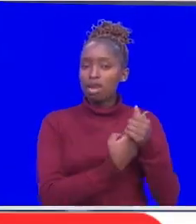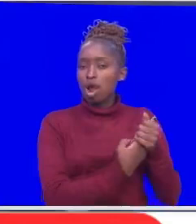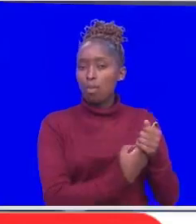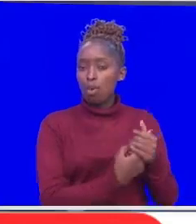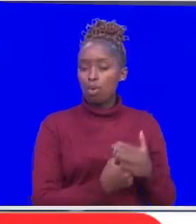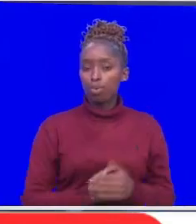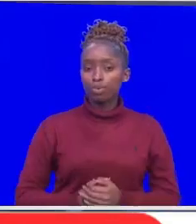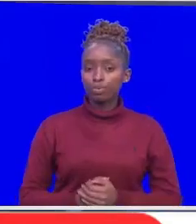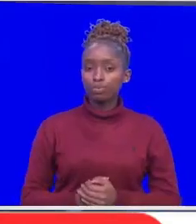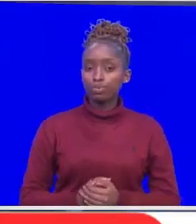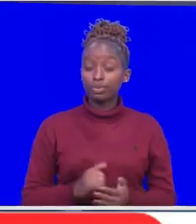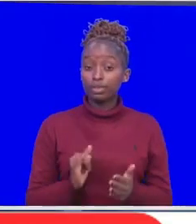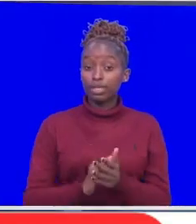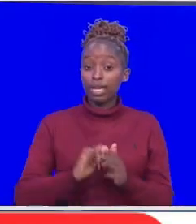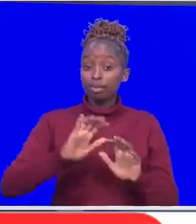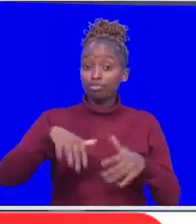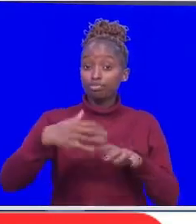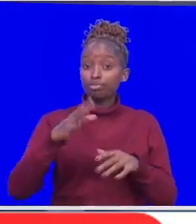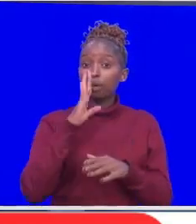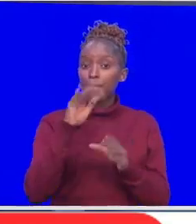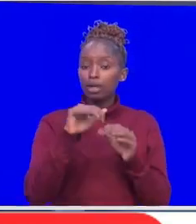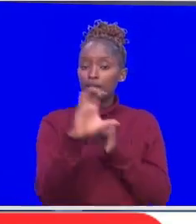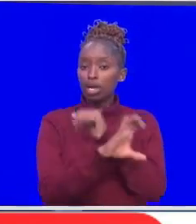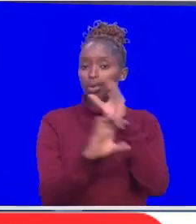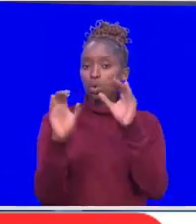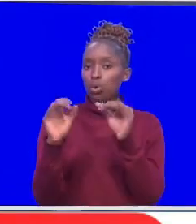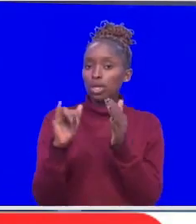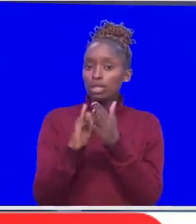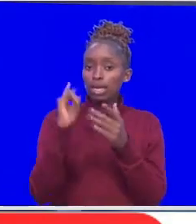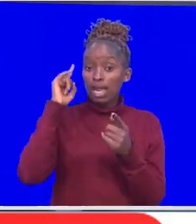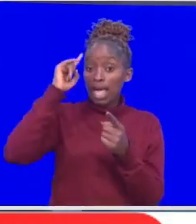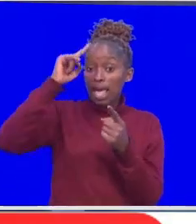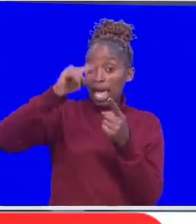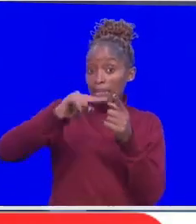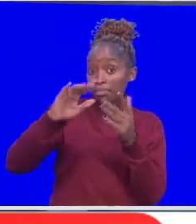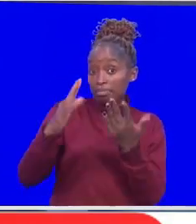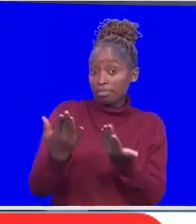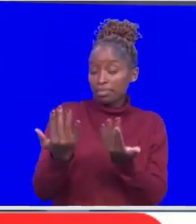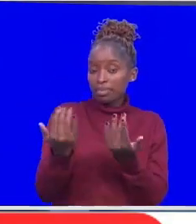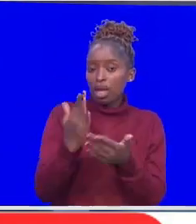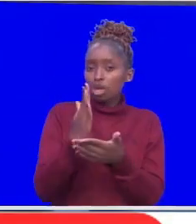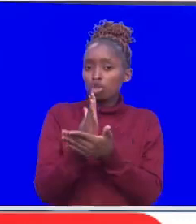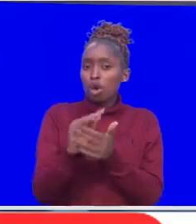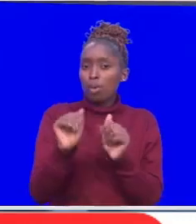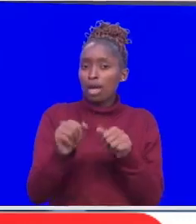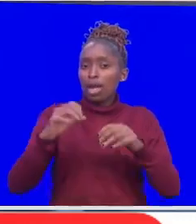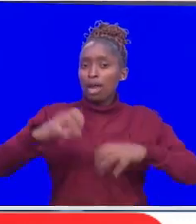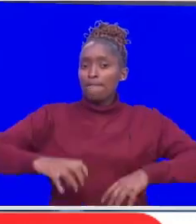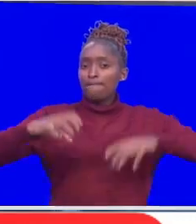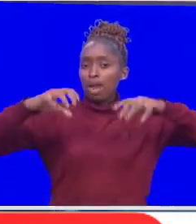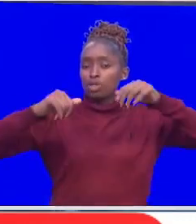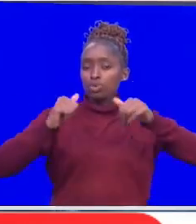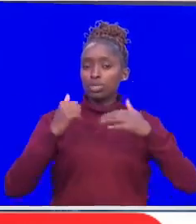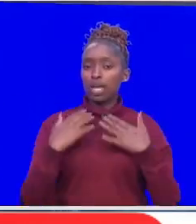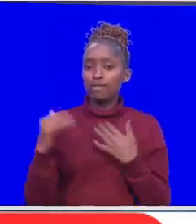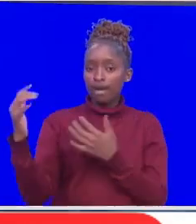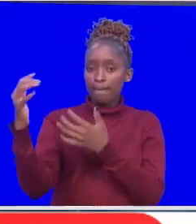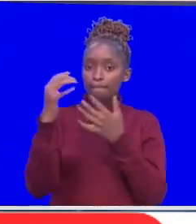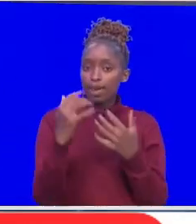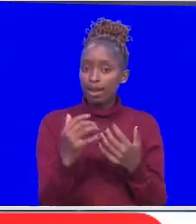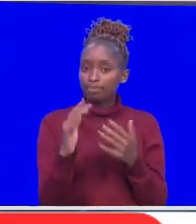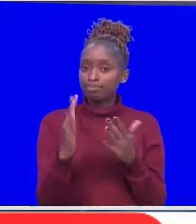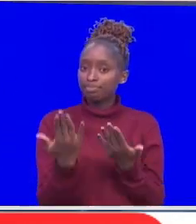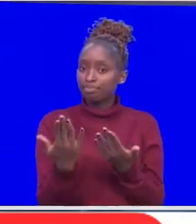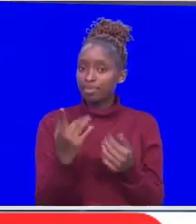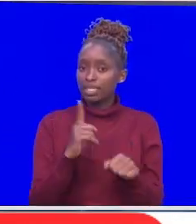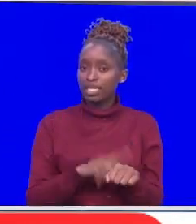country, and it is intended to prevent the floods that are particularly are brought about during